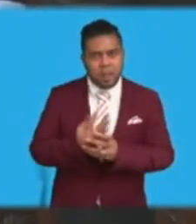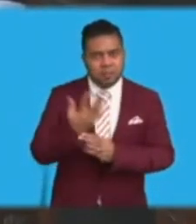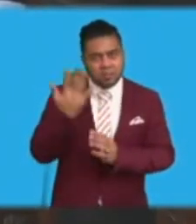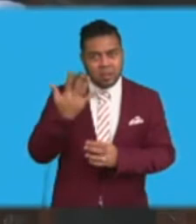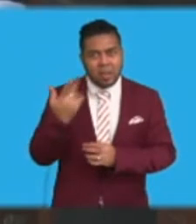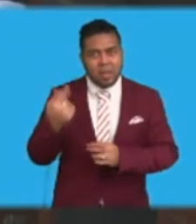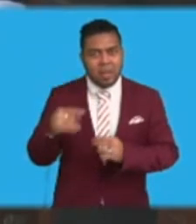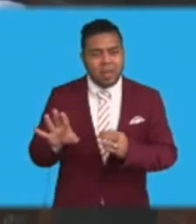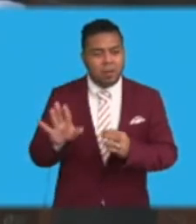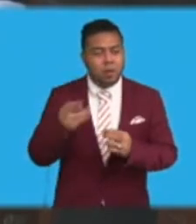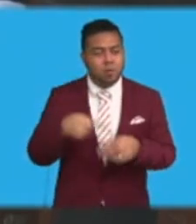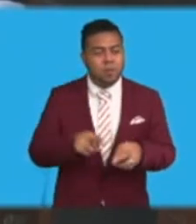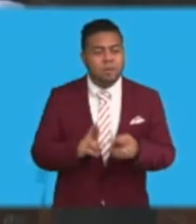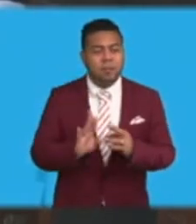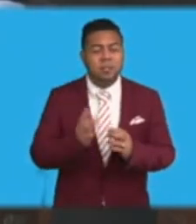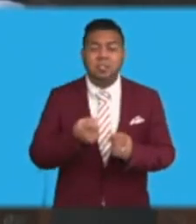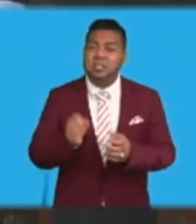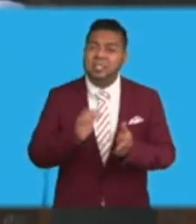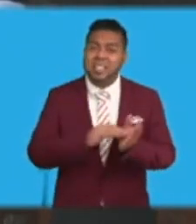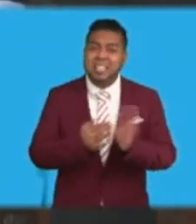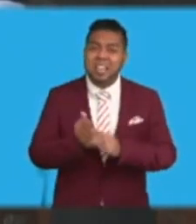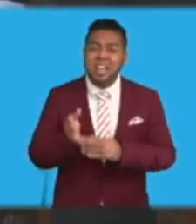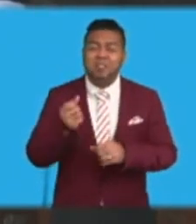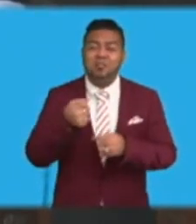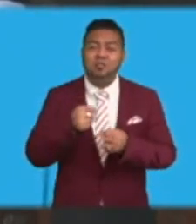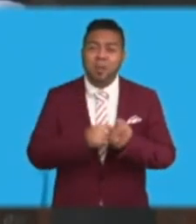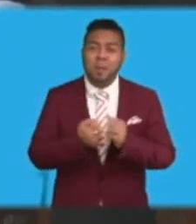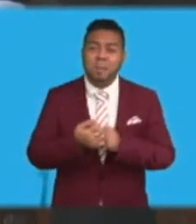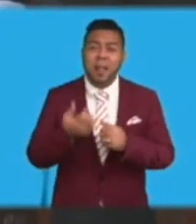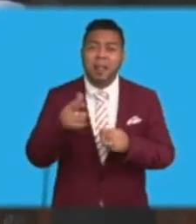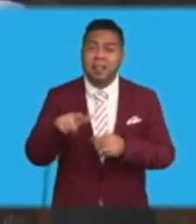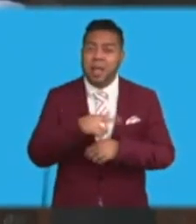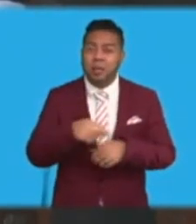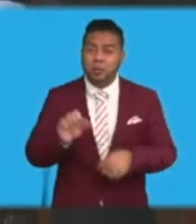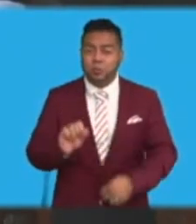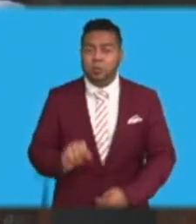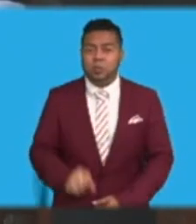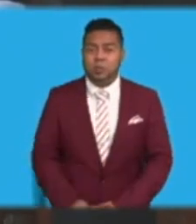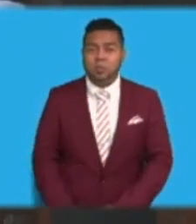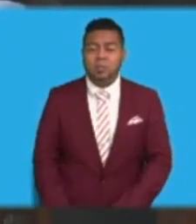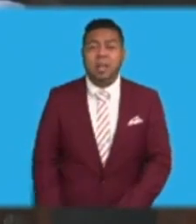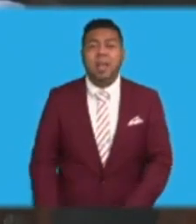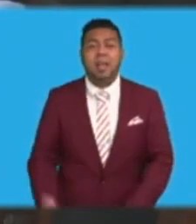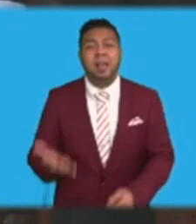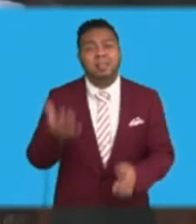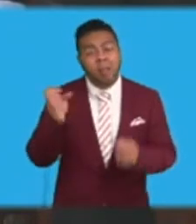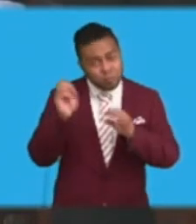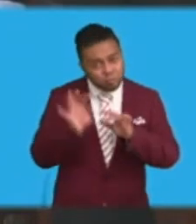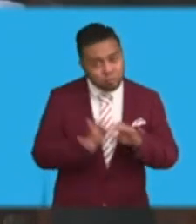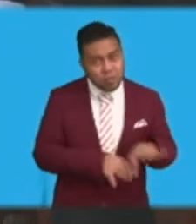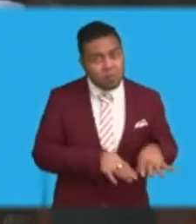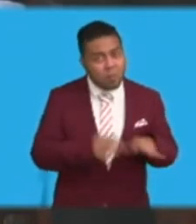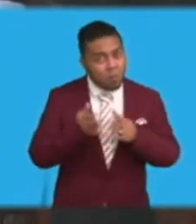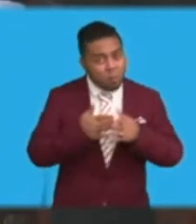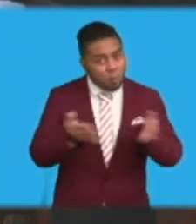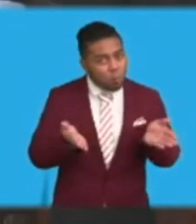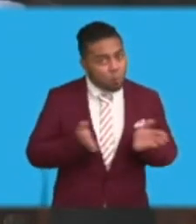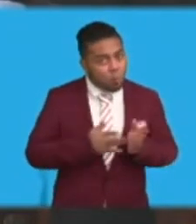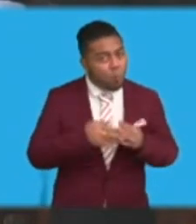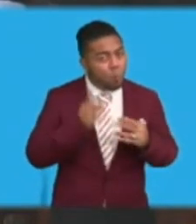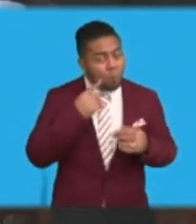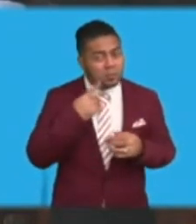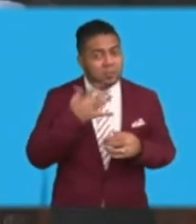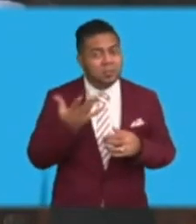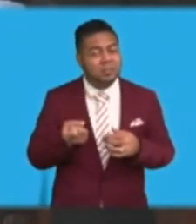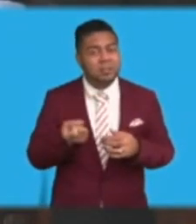River or waterway characteristics such as size and shape, land use, the vegetation in and around the river, downstream water levels, and the presence of